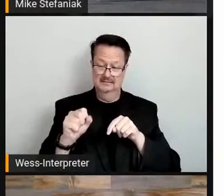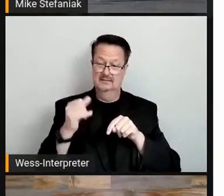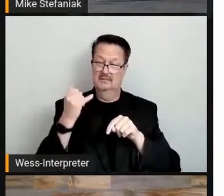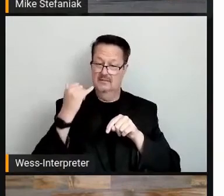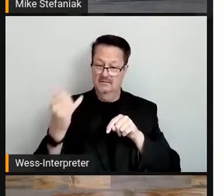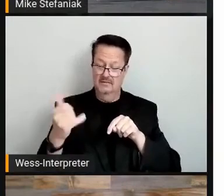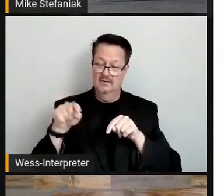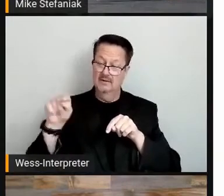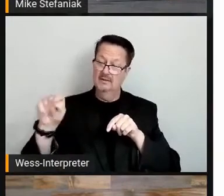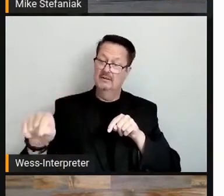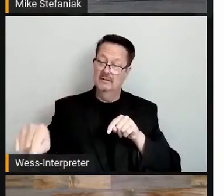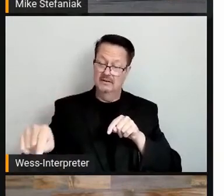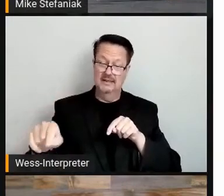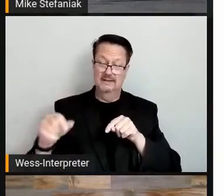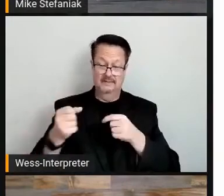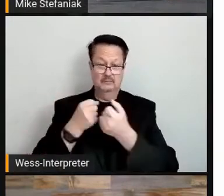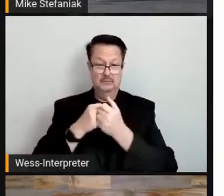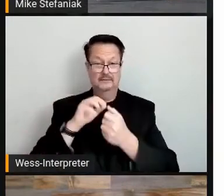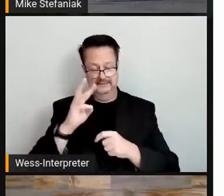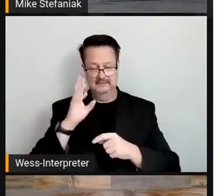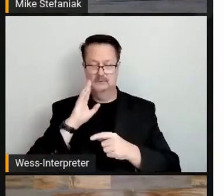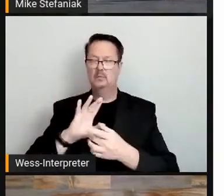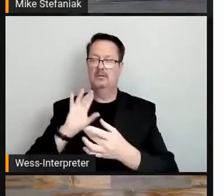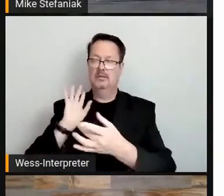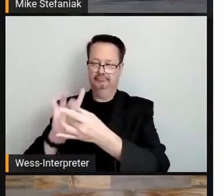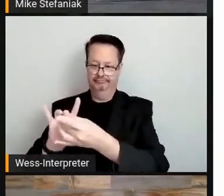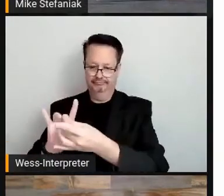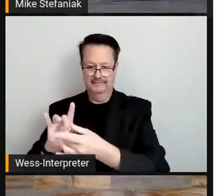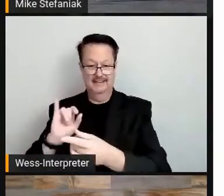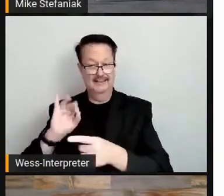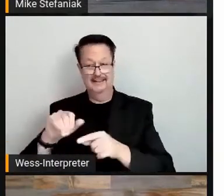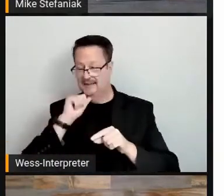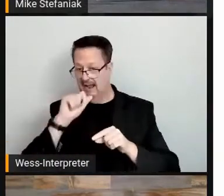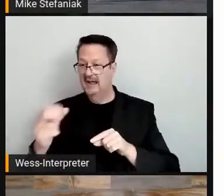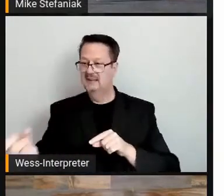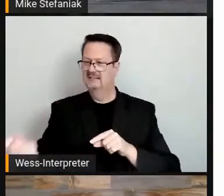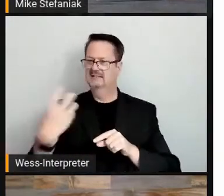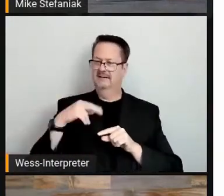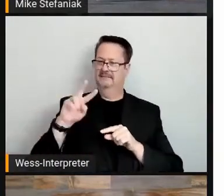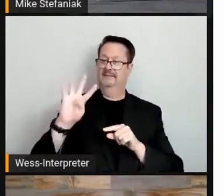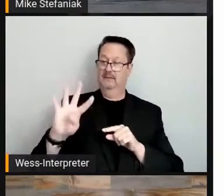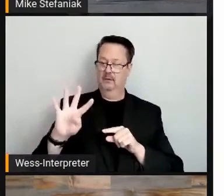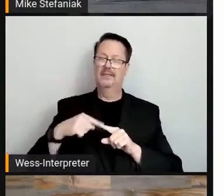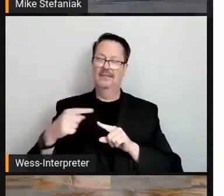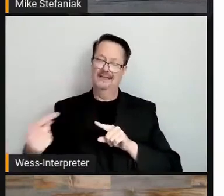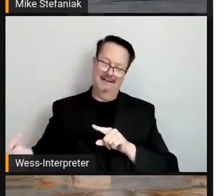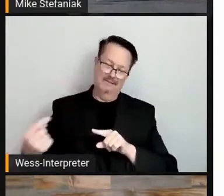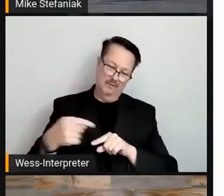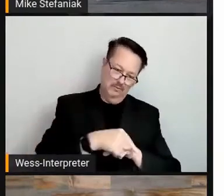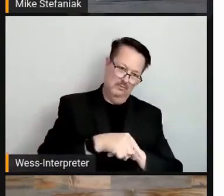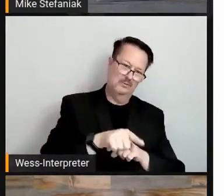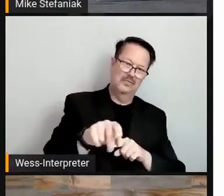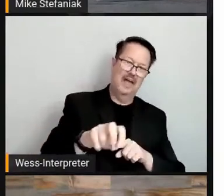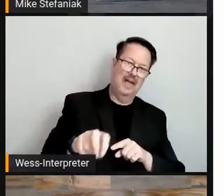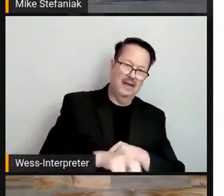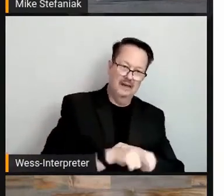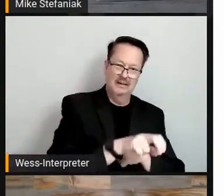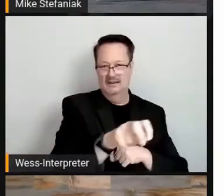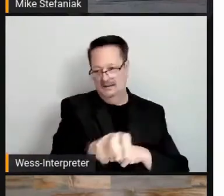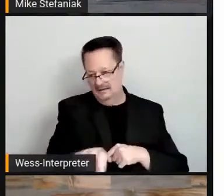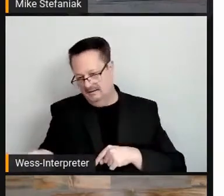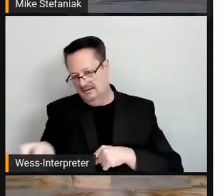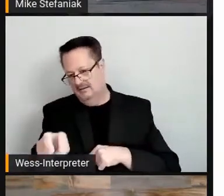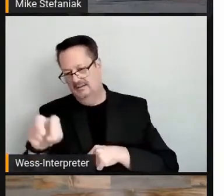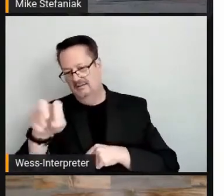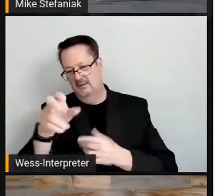supports v6, it'll get the v6 address back. If it doesn't, and it returns a v4 address, then we have to go through this route shown here, where the traffic's routed through